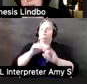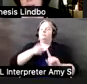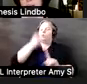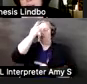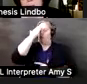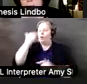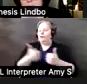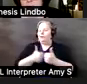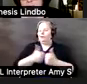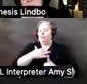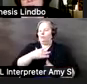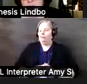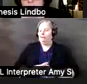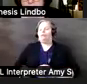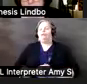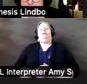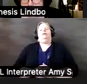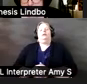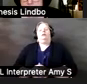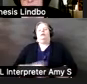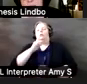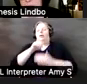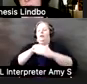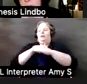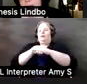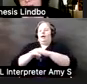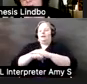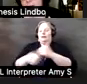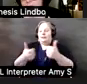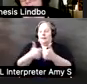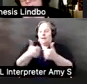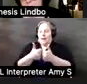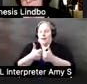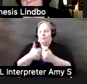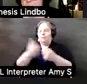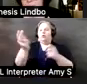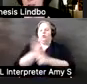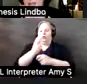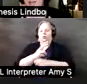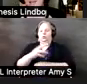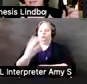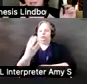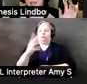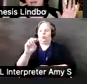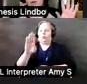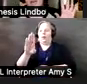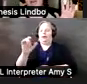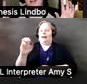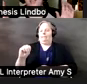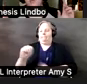list is the main means of accessing the game is utilizing your webcam.